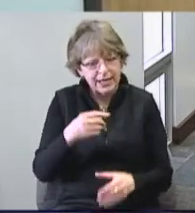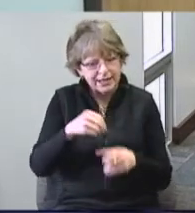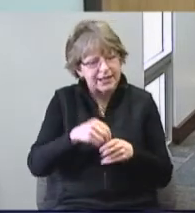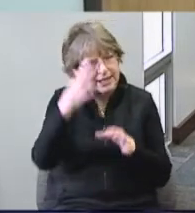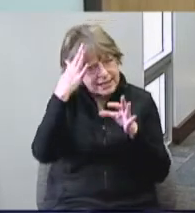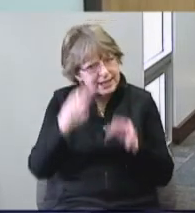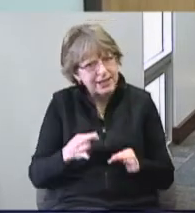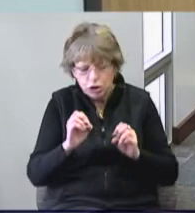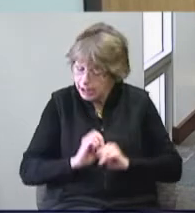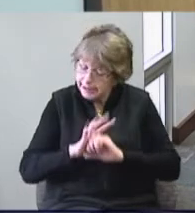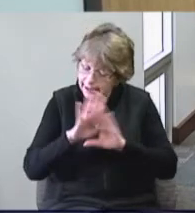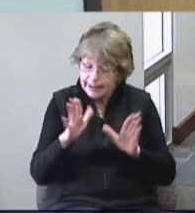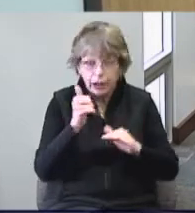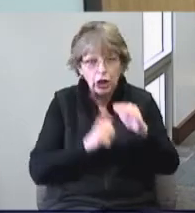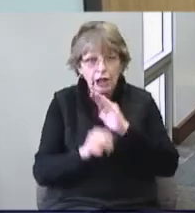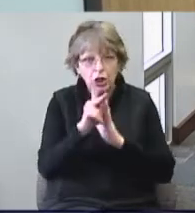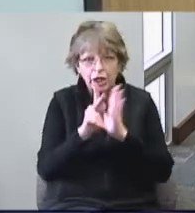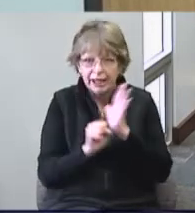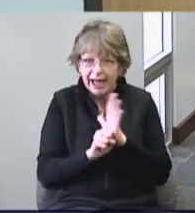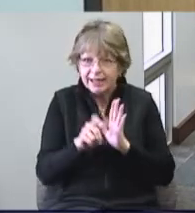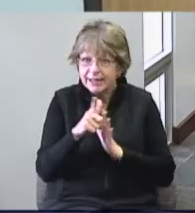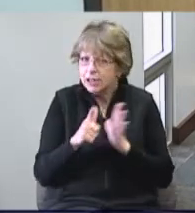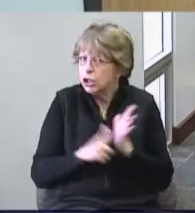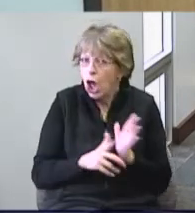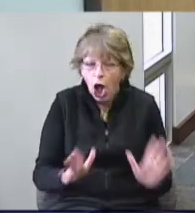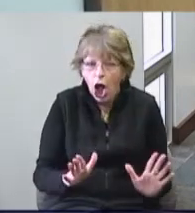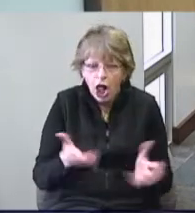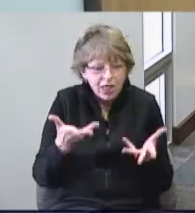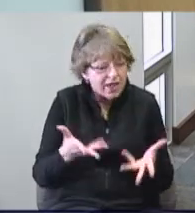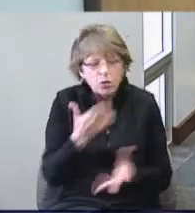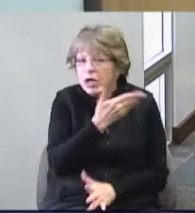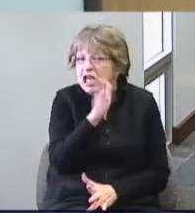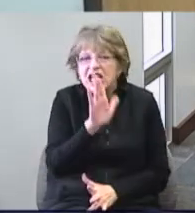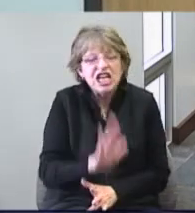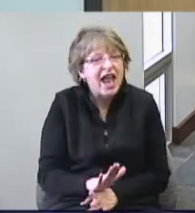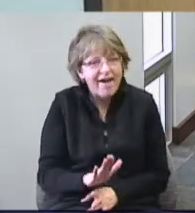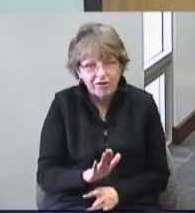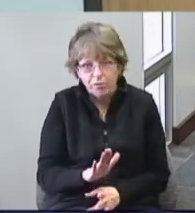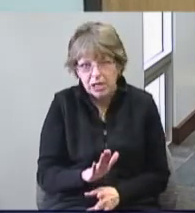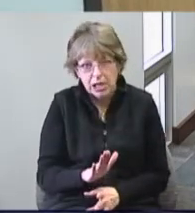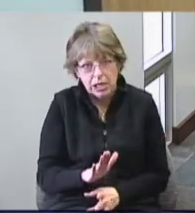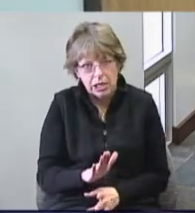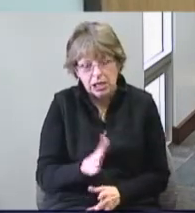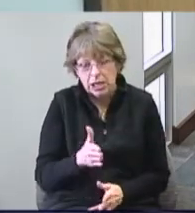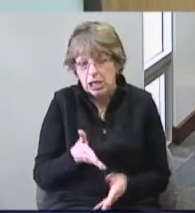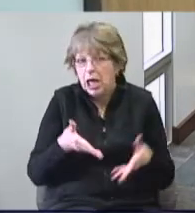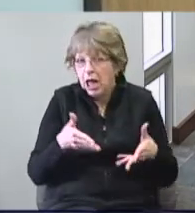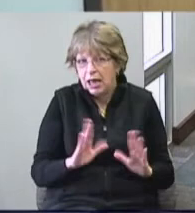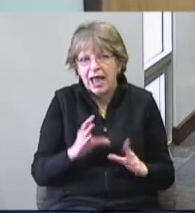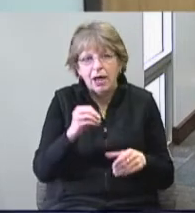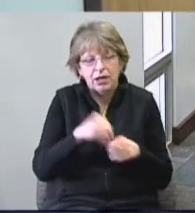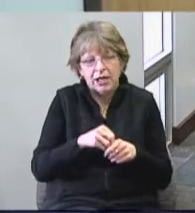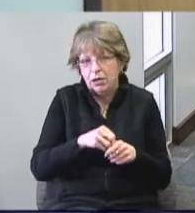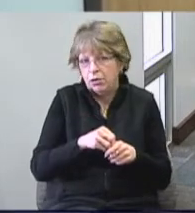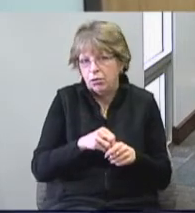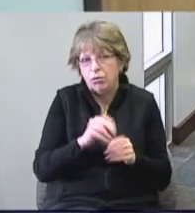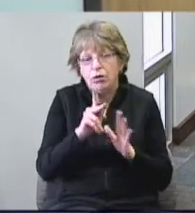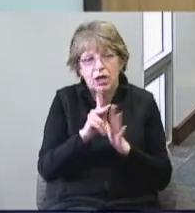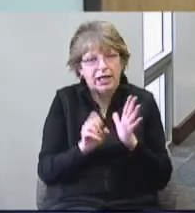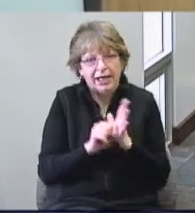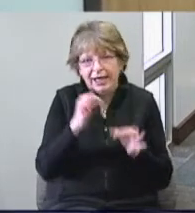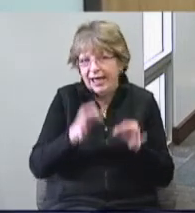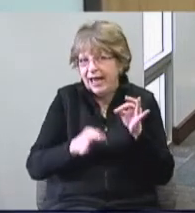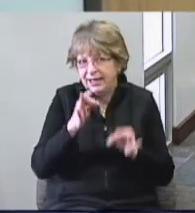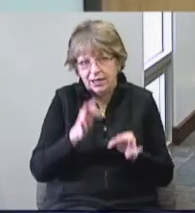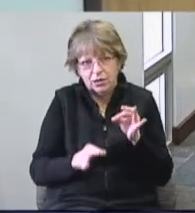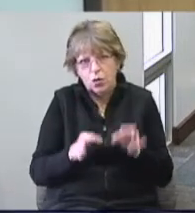Kansas law, this incident would never be admitted in Kansas courts to impeach Officer Malvo.